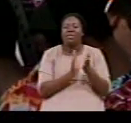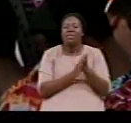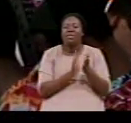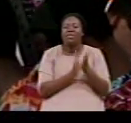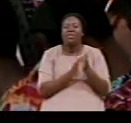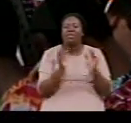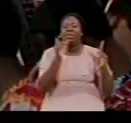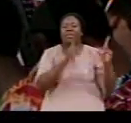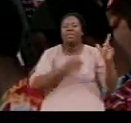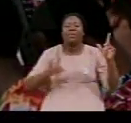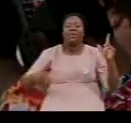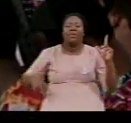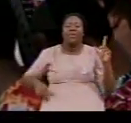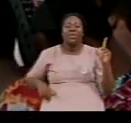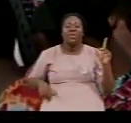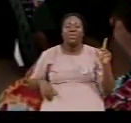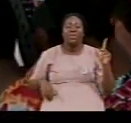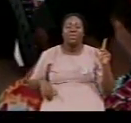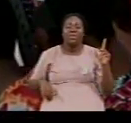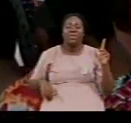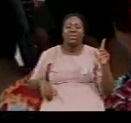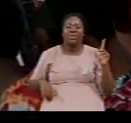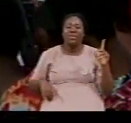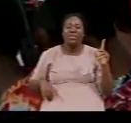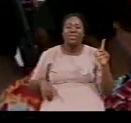Praise the Lord.